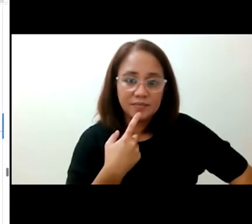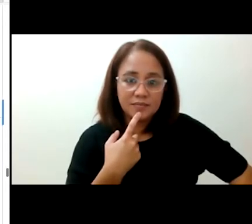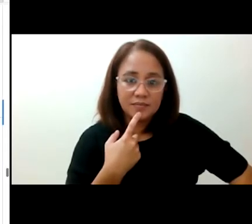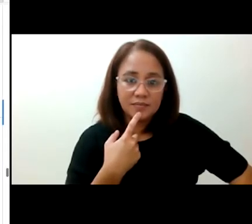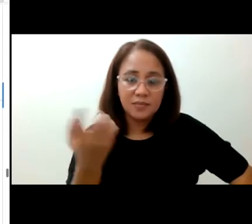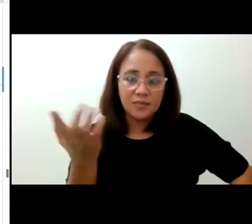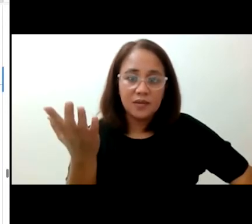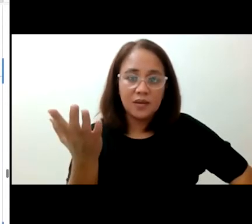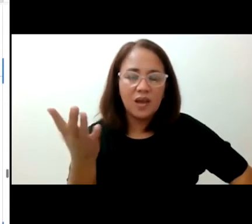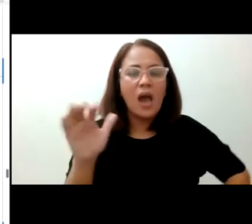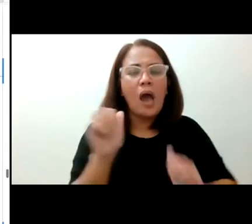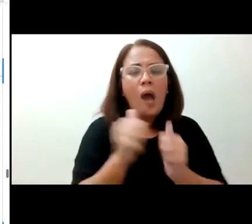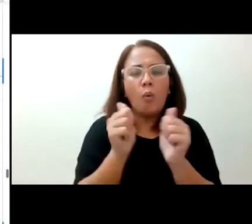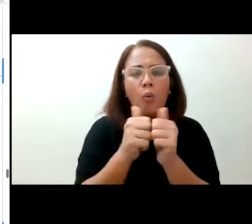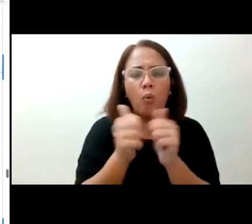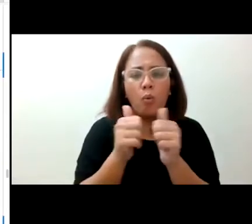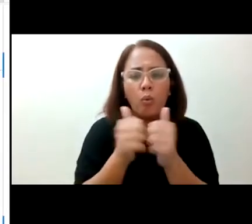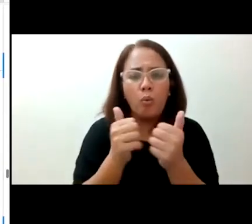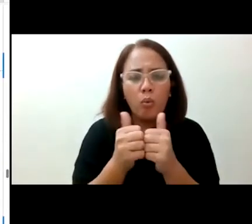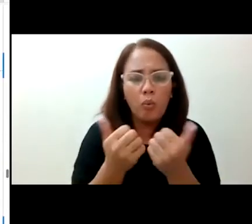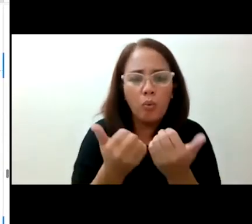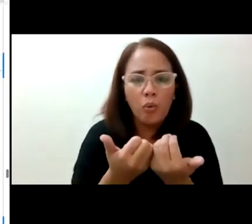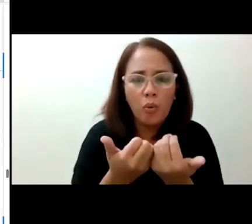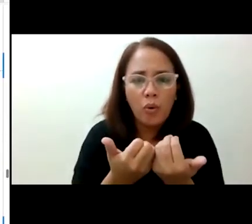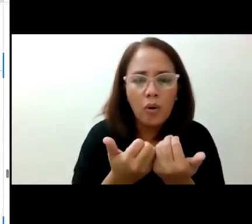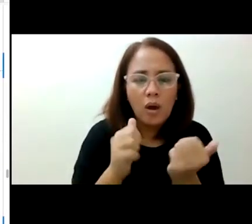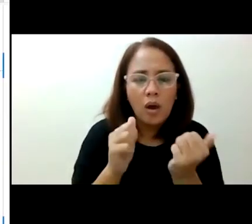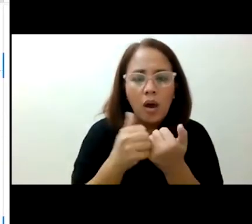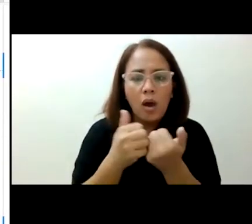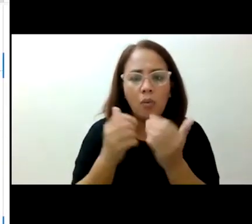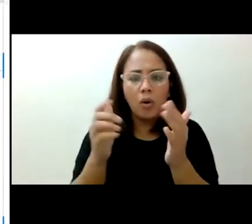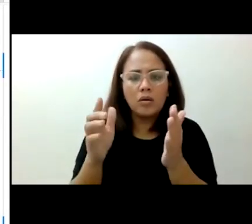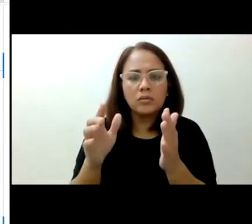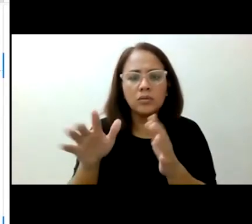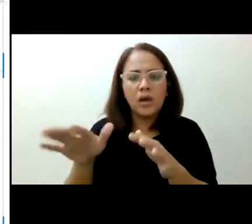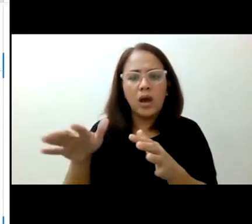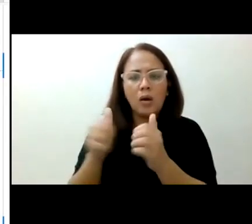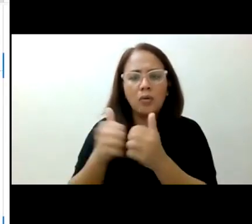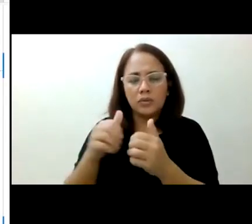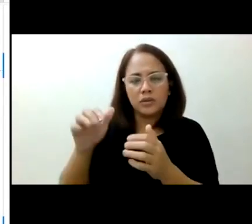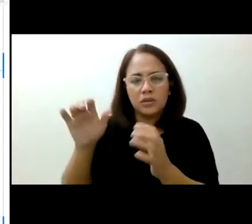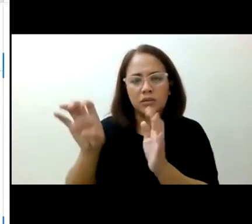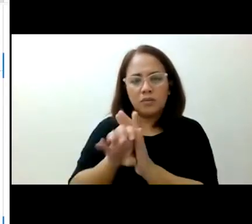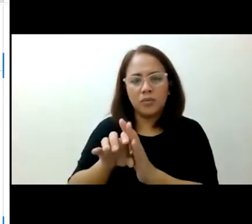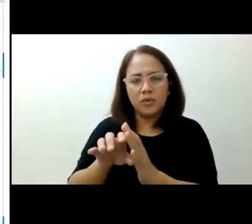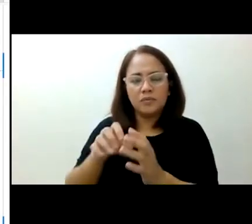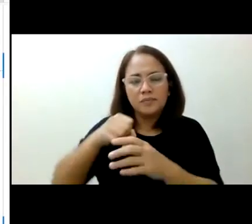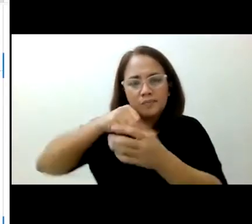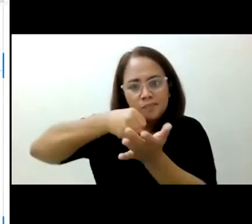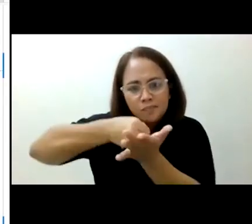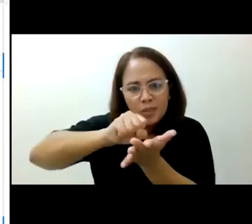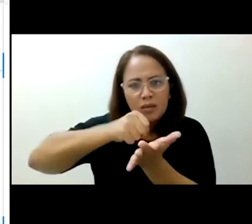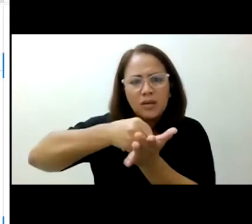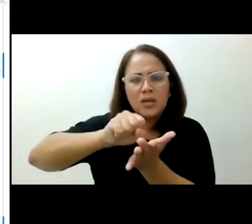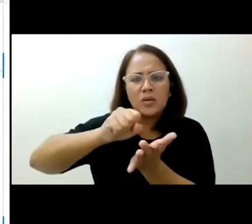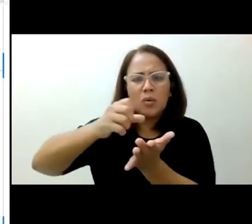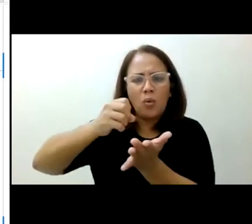what about fat in relation to like an animal, like a dog or a pig? Use the same sign or different